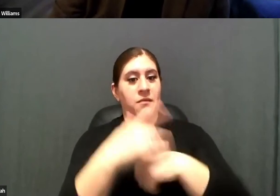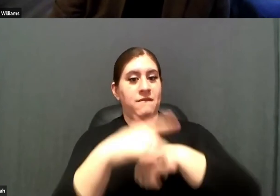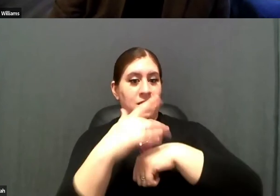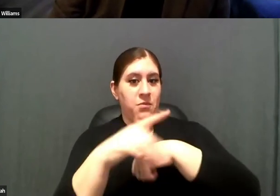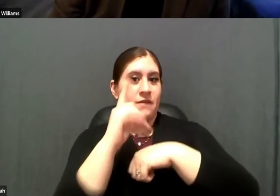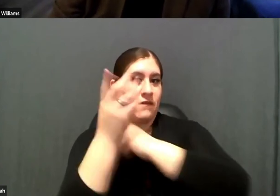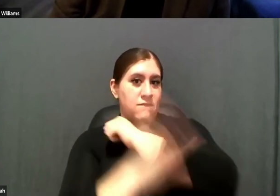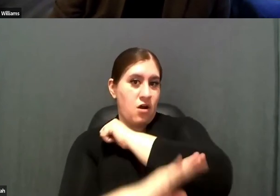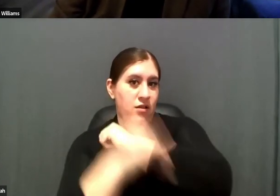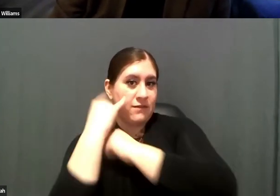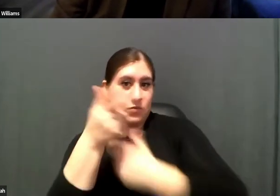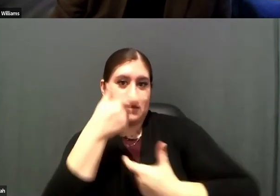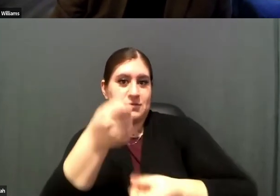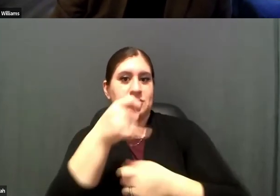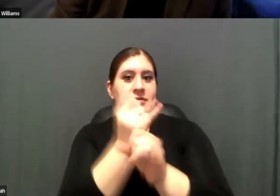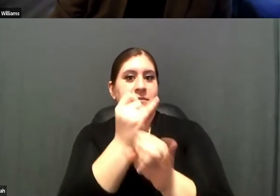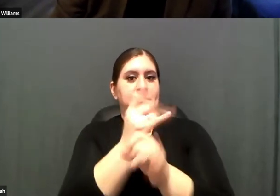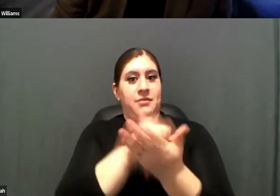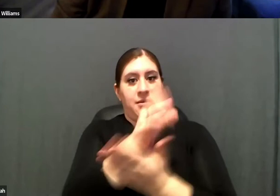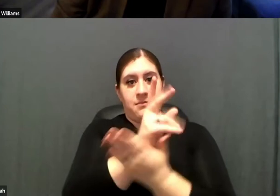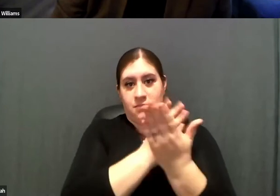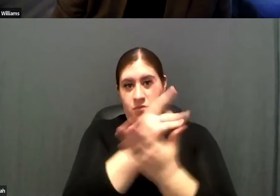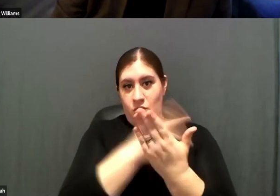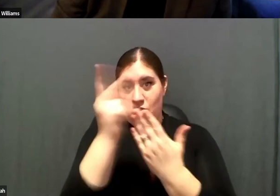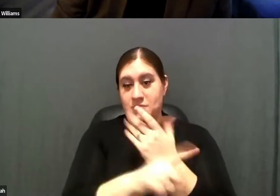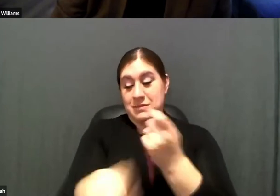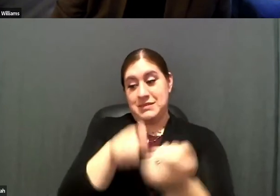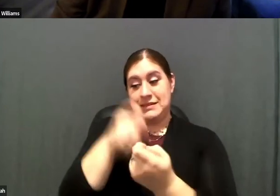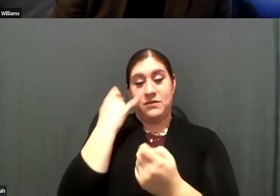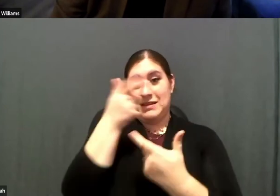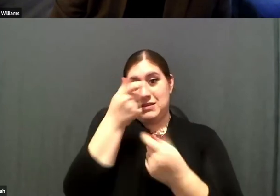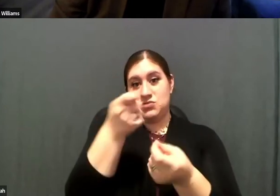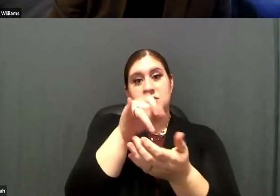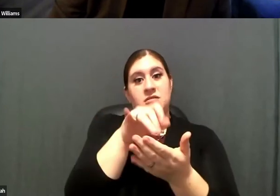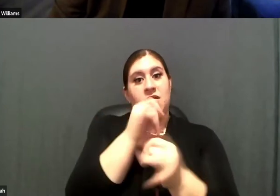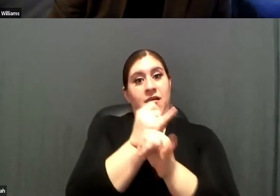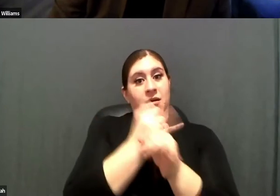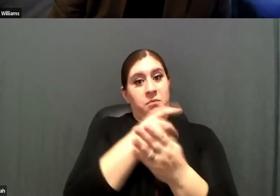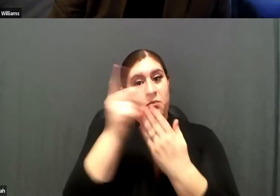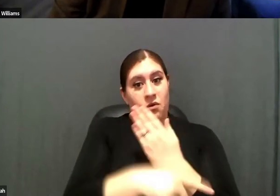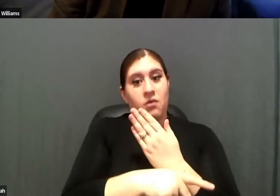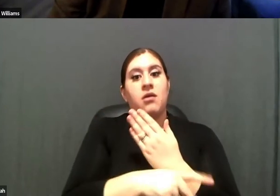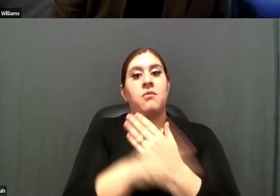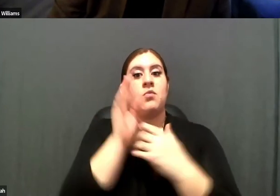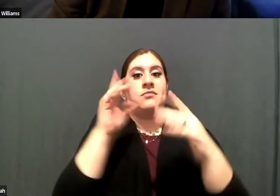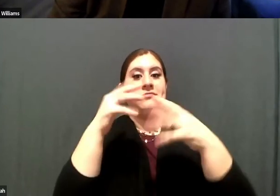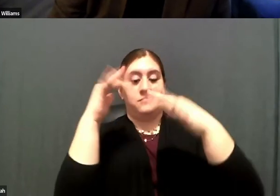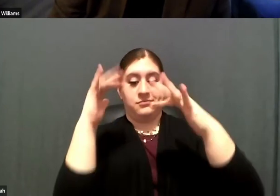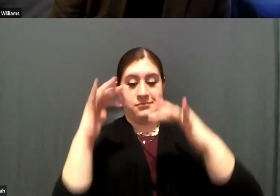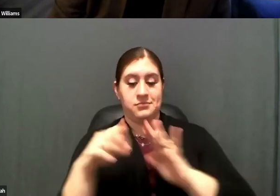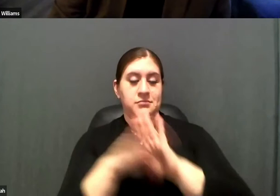fall if you're interested in the on-campus program. Specifically, if you're interested in the on-campus program, you're going to scroll all the way down to the bottom